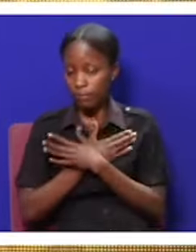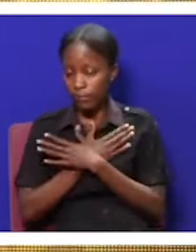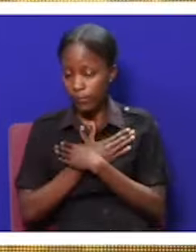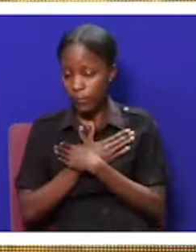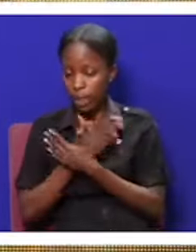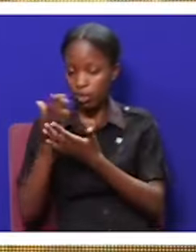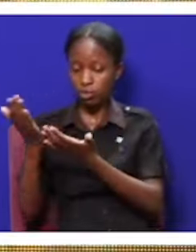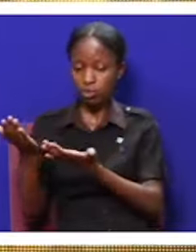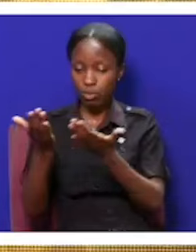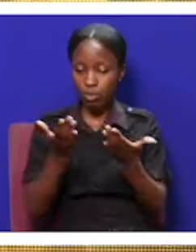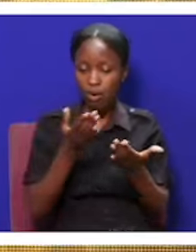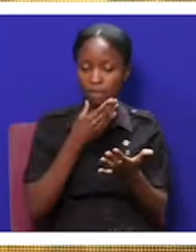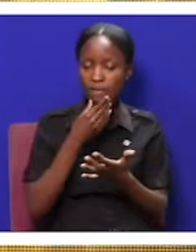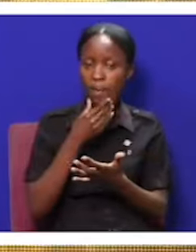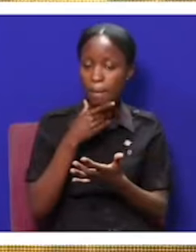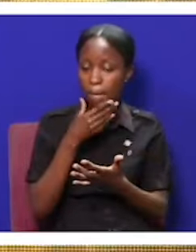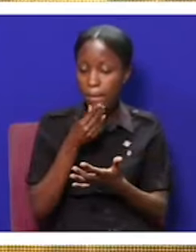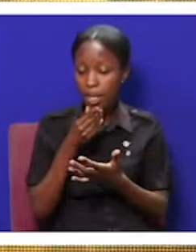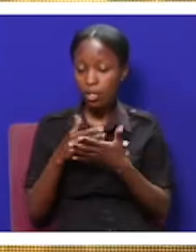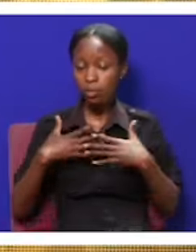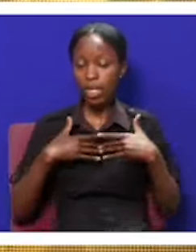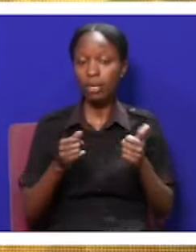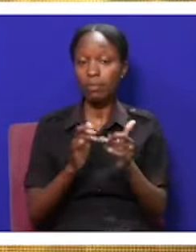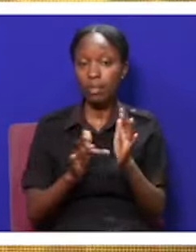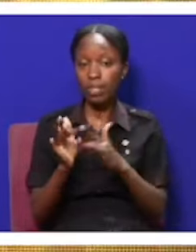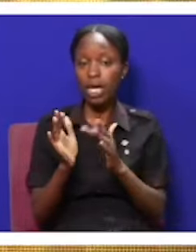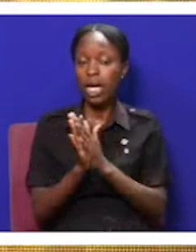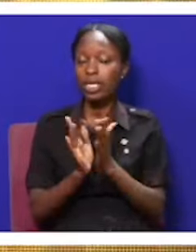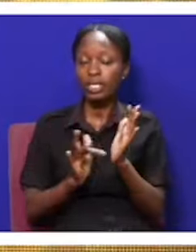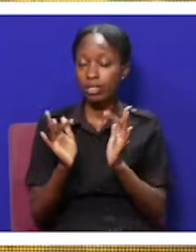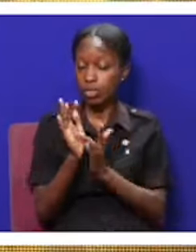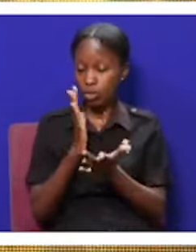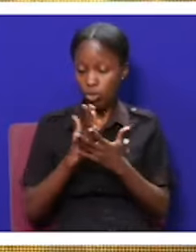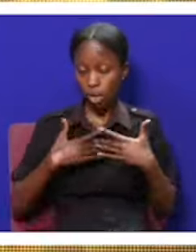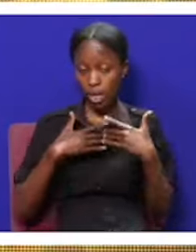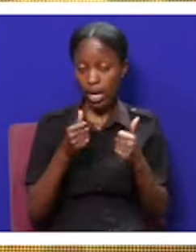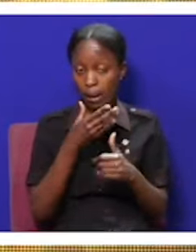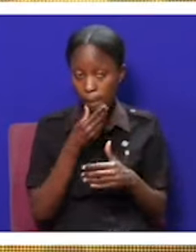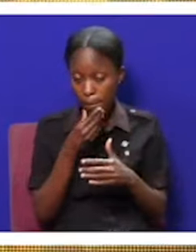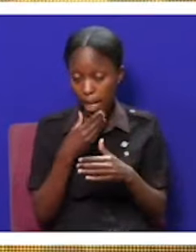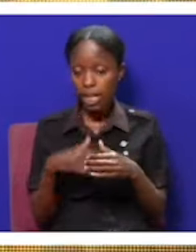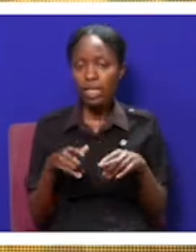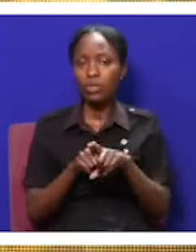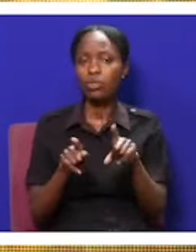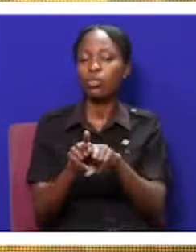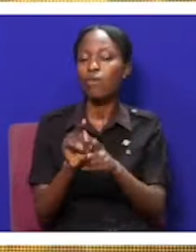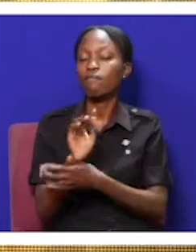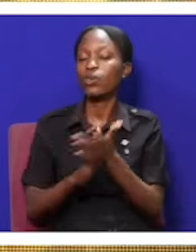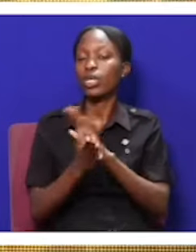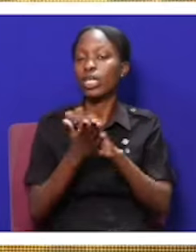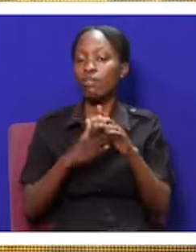Jesus. And Jesus did what? Not only healed him, but forgave him his